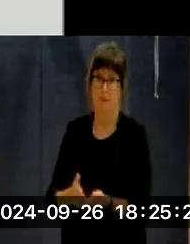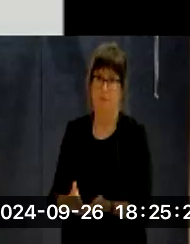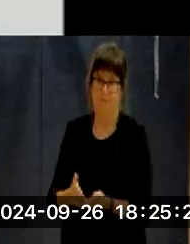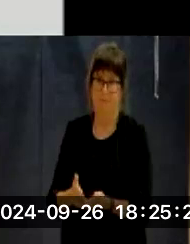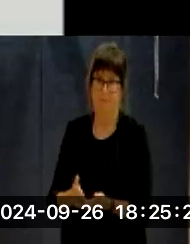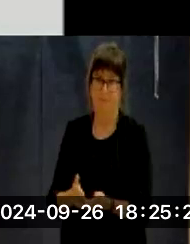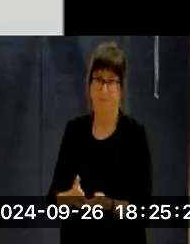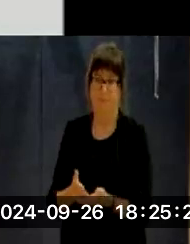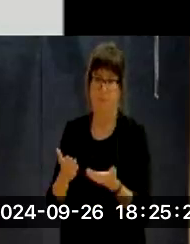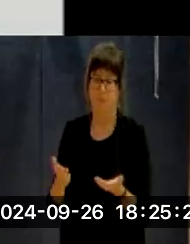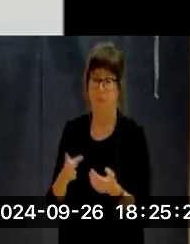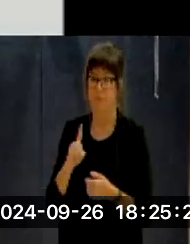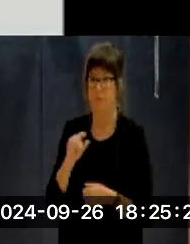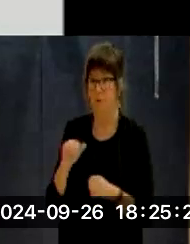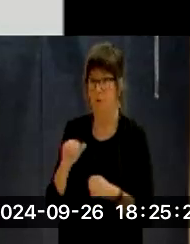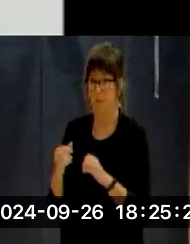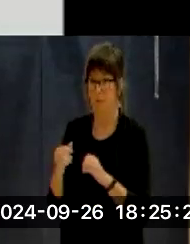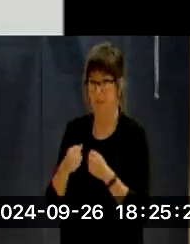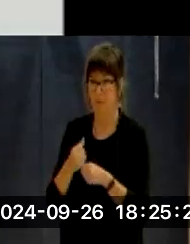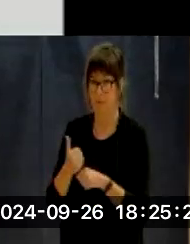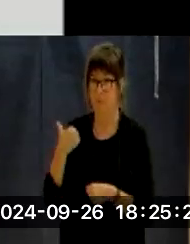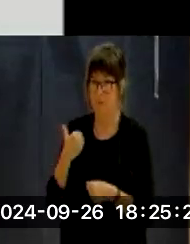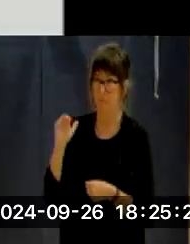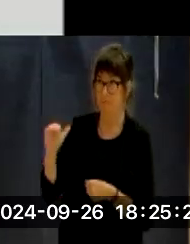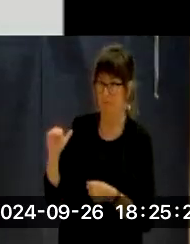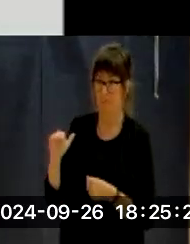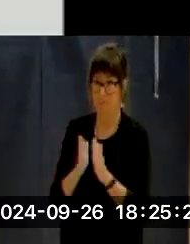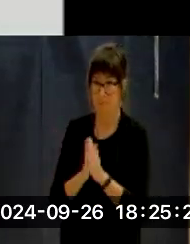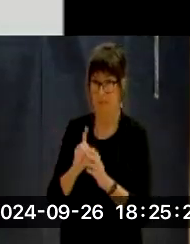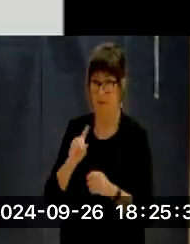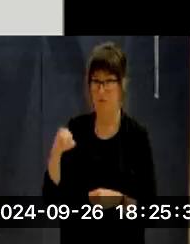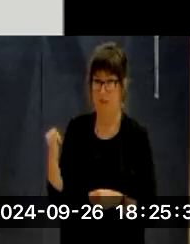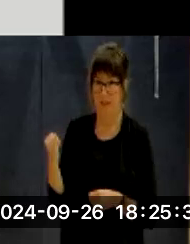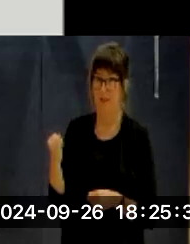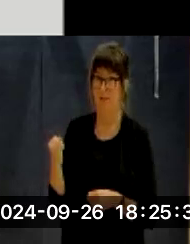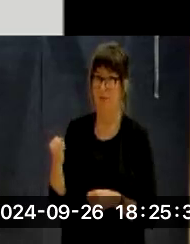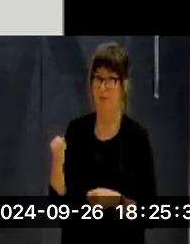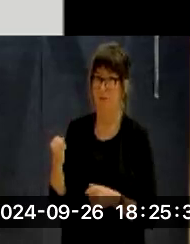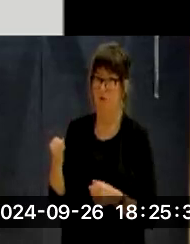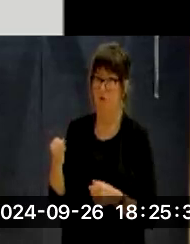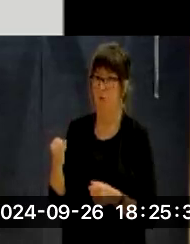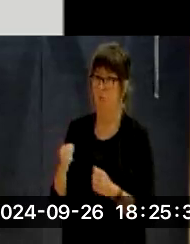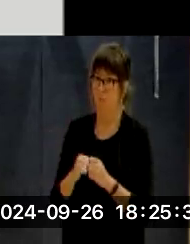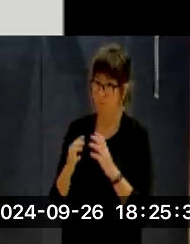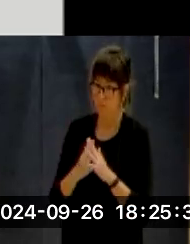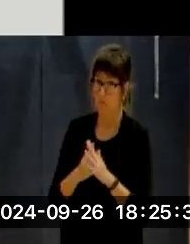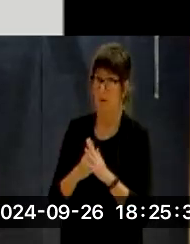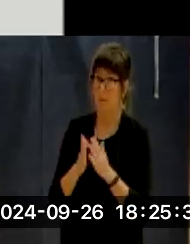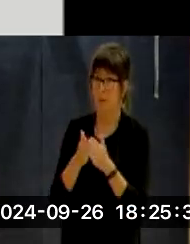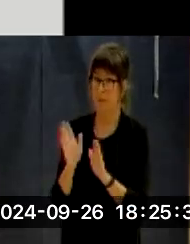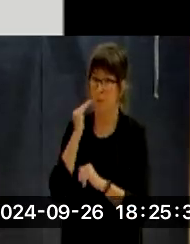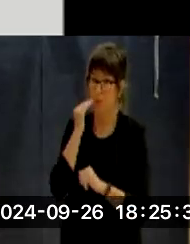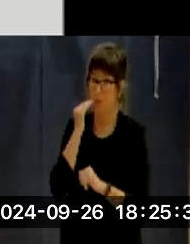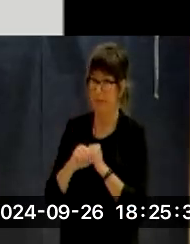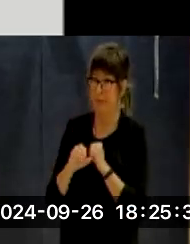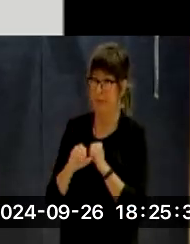disability groups a few years ago asked the Department of Justice to revive the public awareness campaign. We never